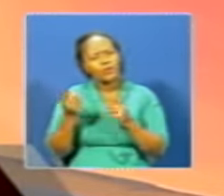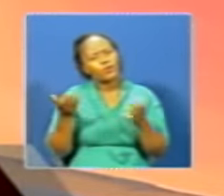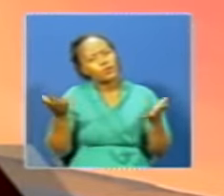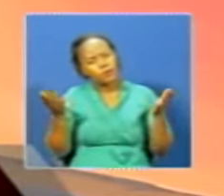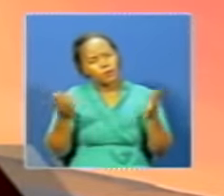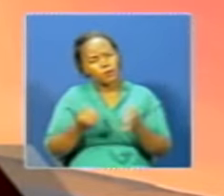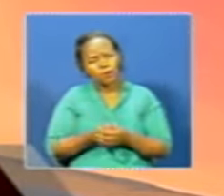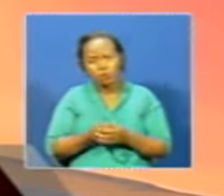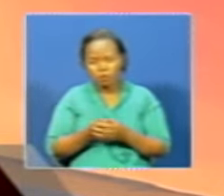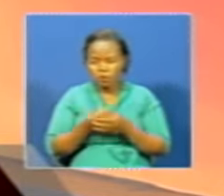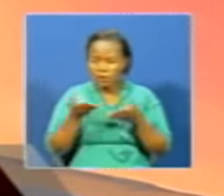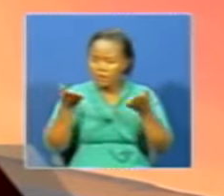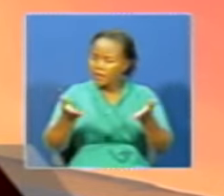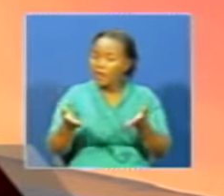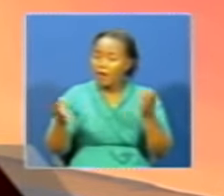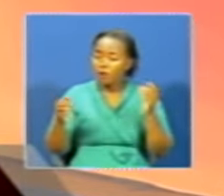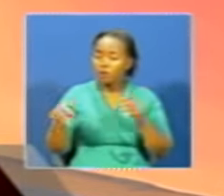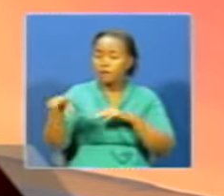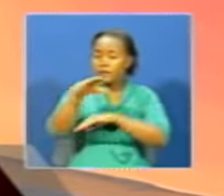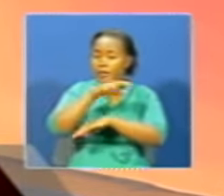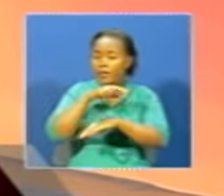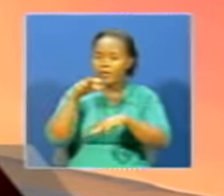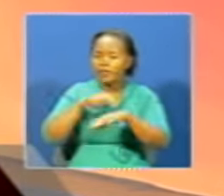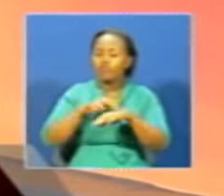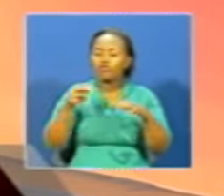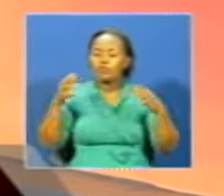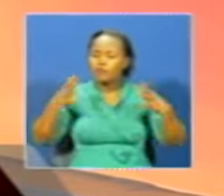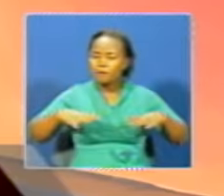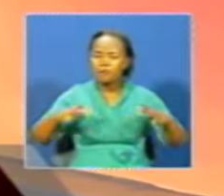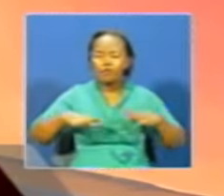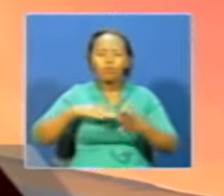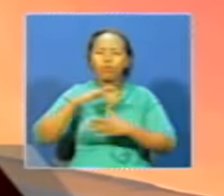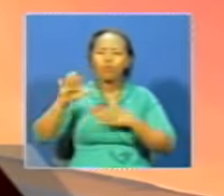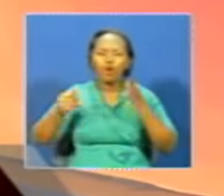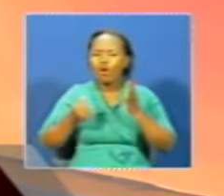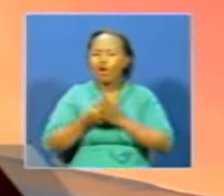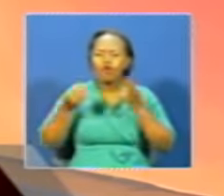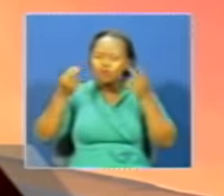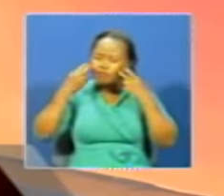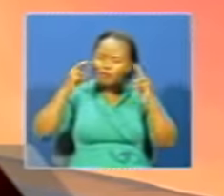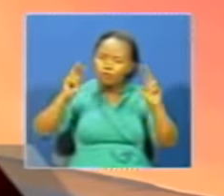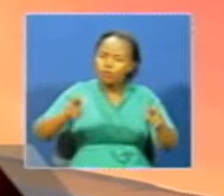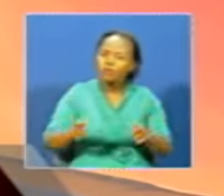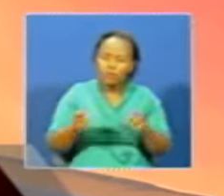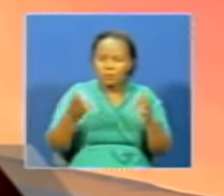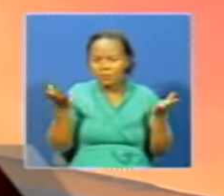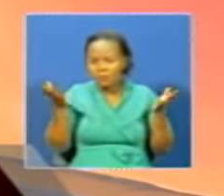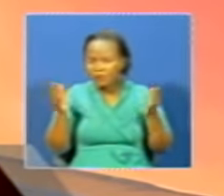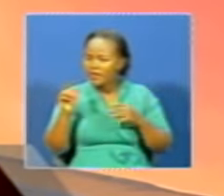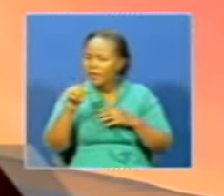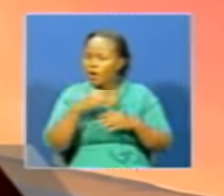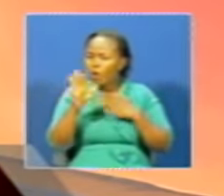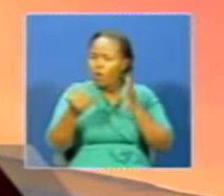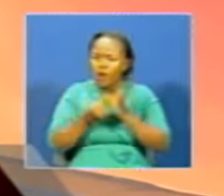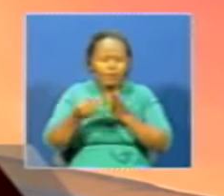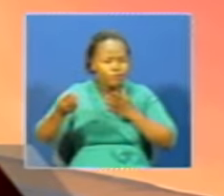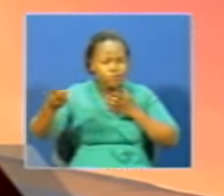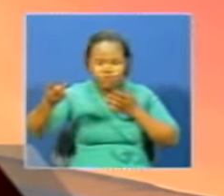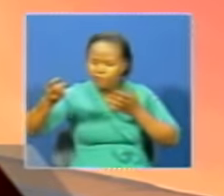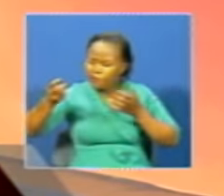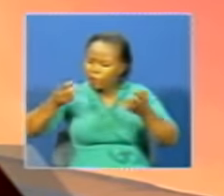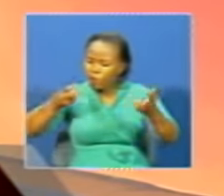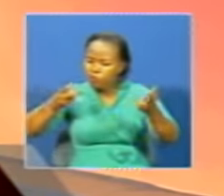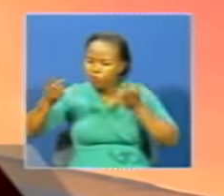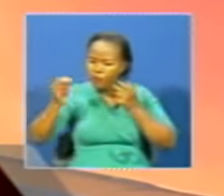eye of the nation is on KBC tonight. Yes. Their perspective. And they're listening to you, and you sound like